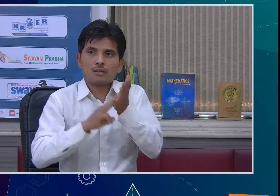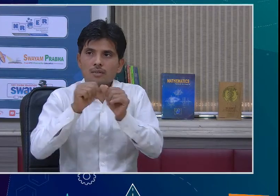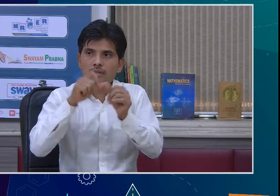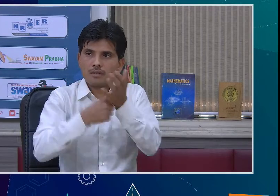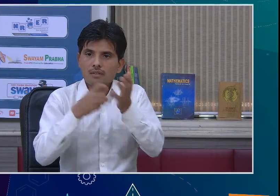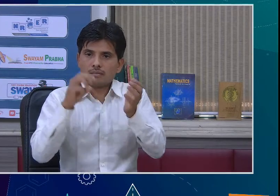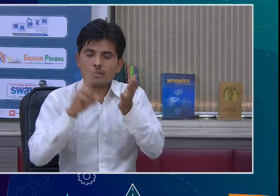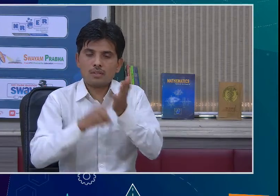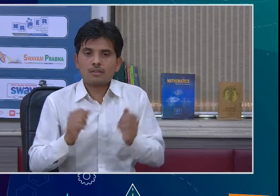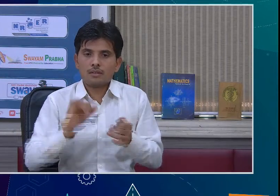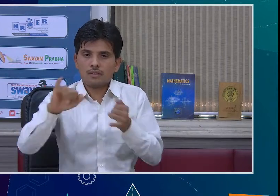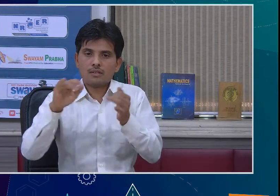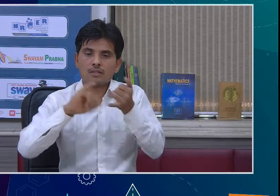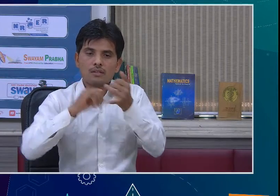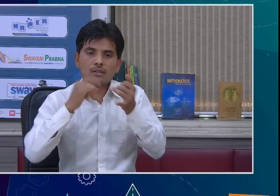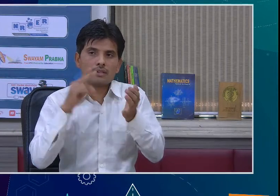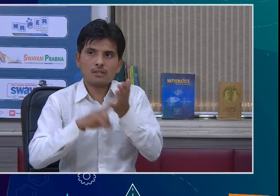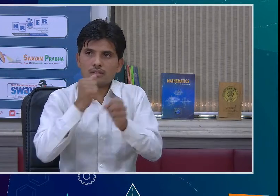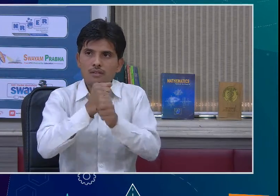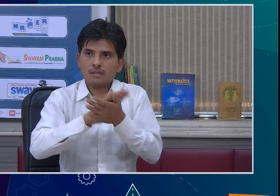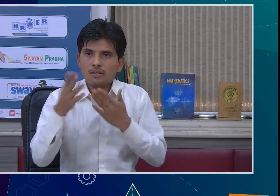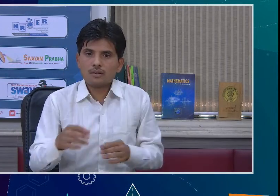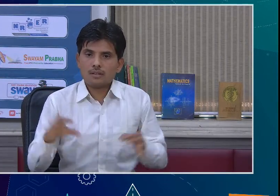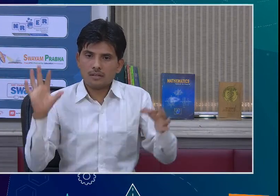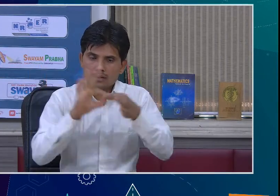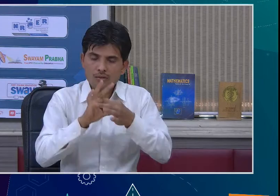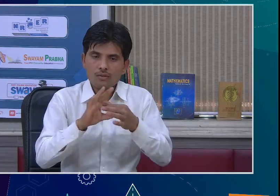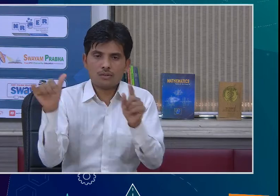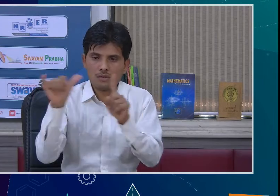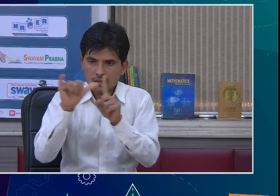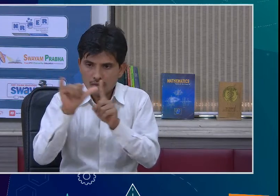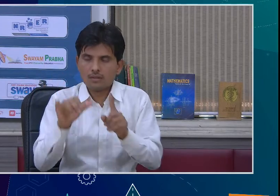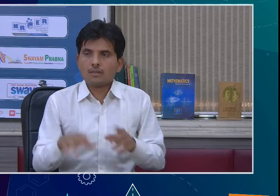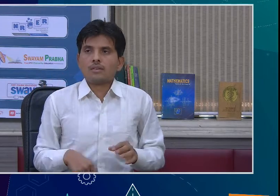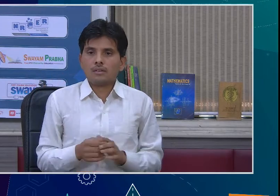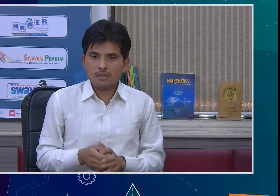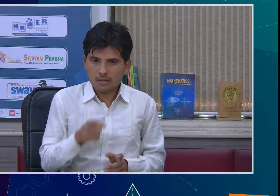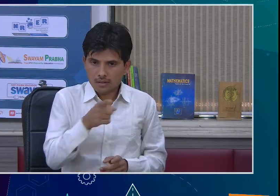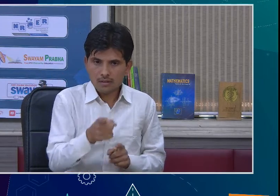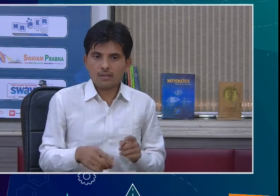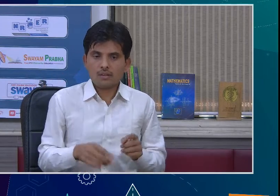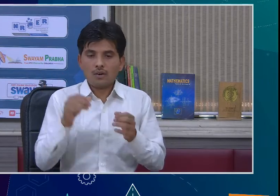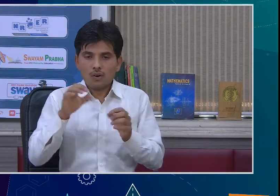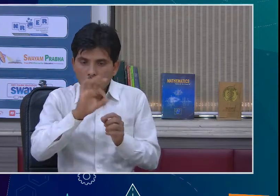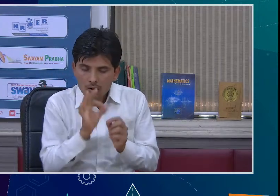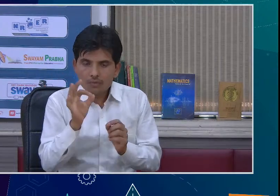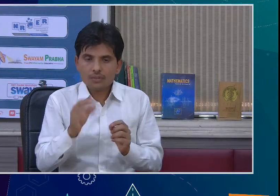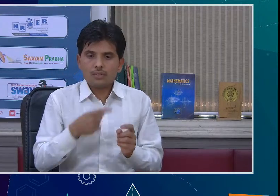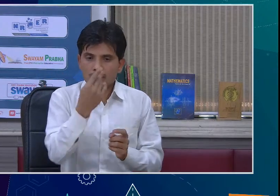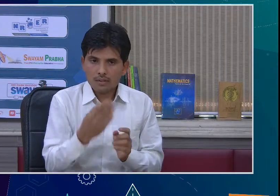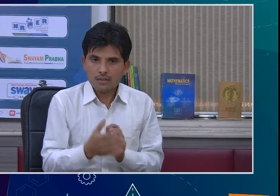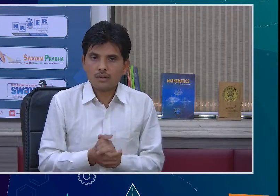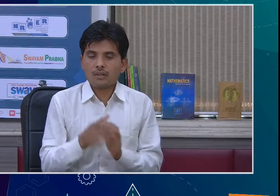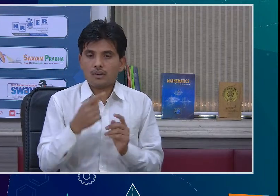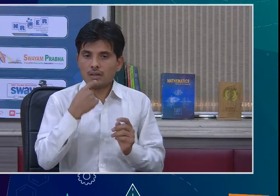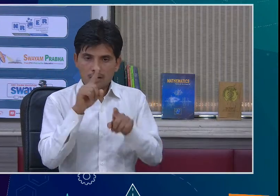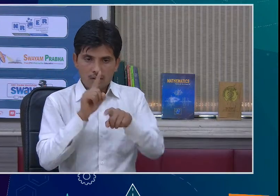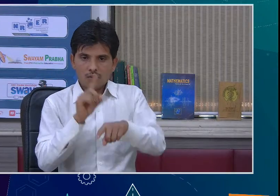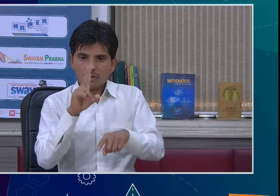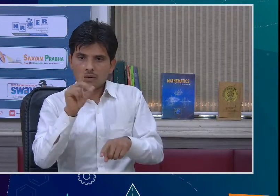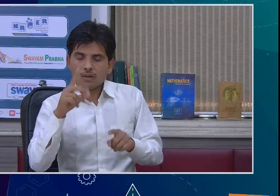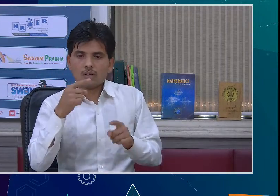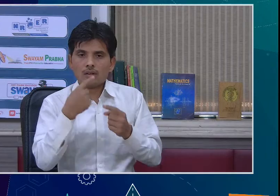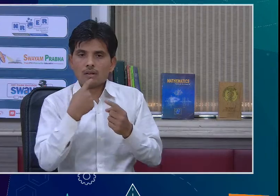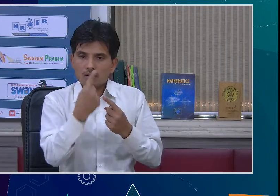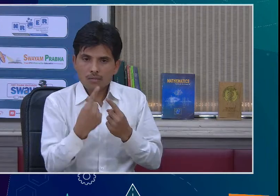number 6, or you can also connect with us to our YouTube channel that you all know, it's NCERT Official. It's around 12 noon on your